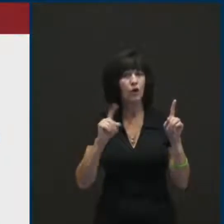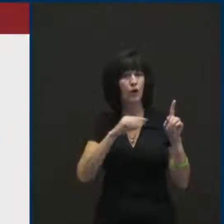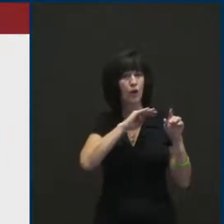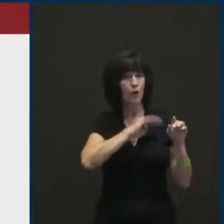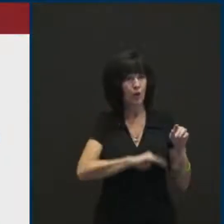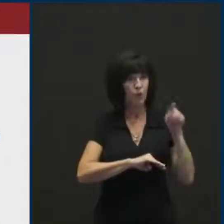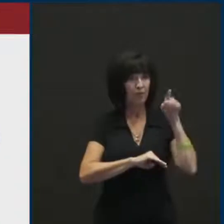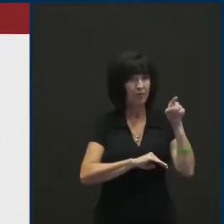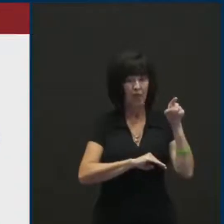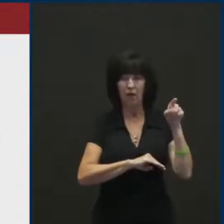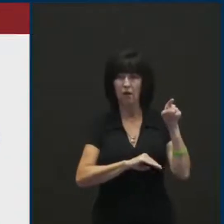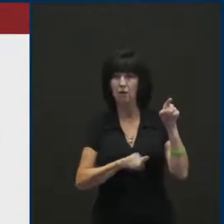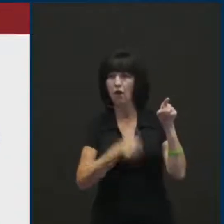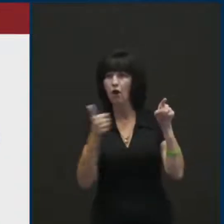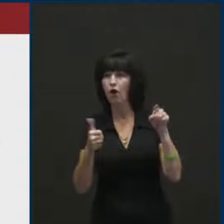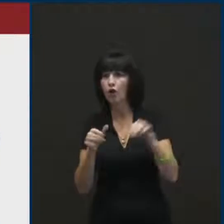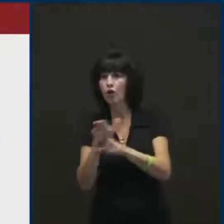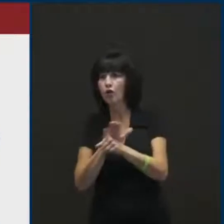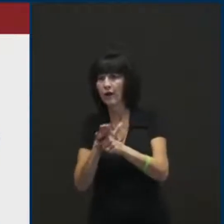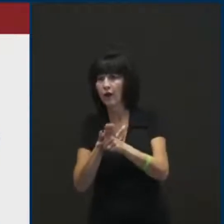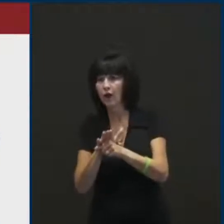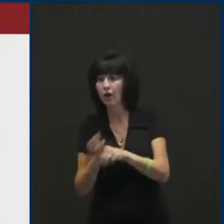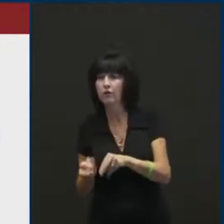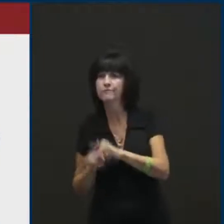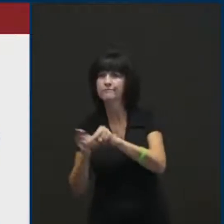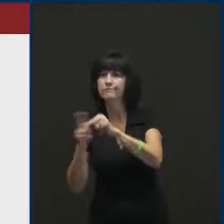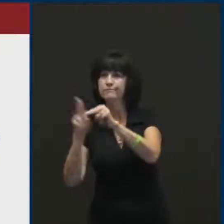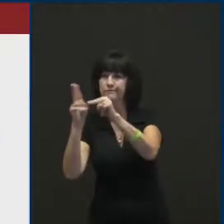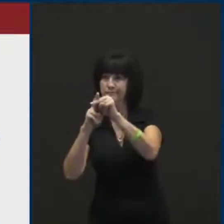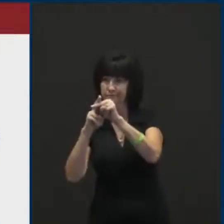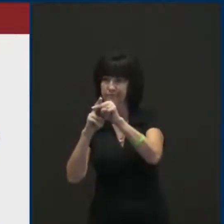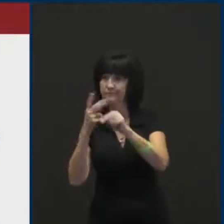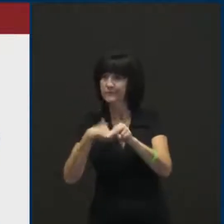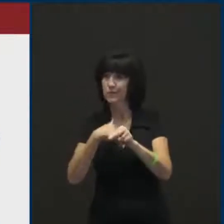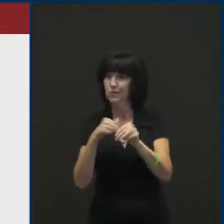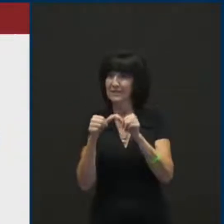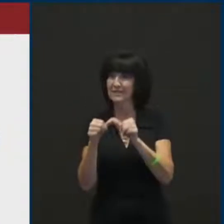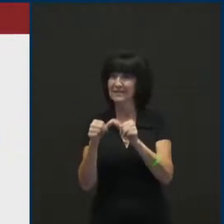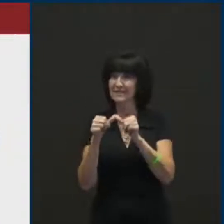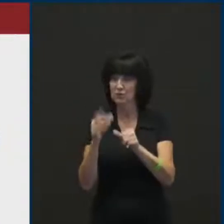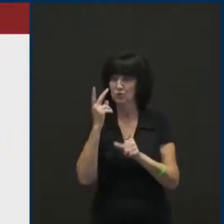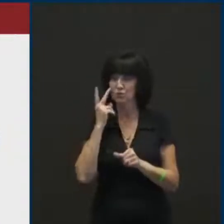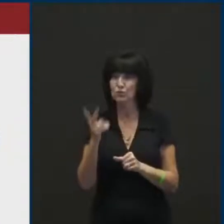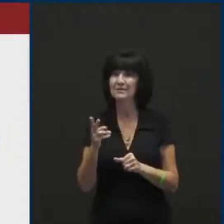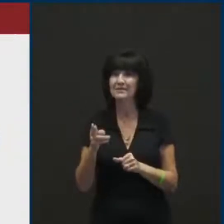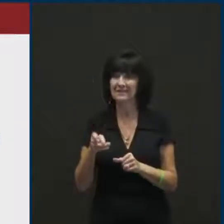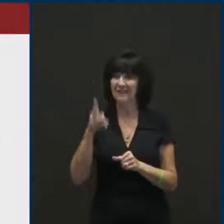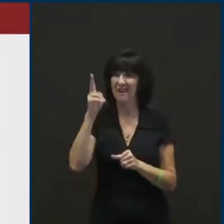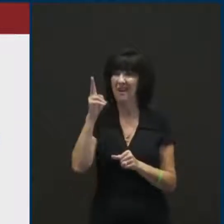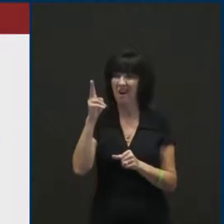several areas downstate, and we continue to see some higher levels of activity